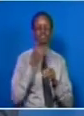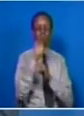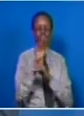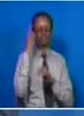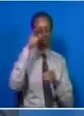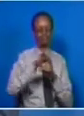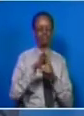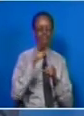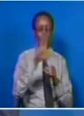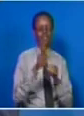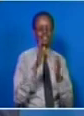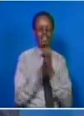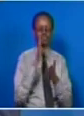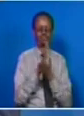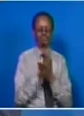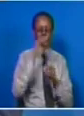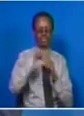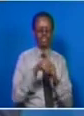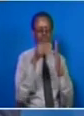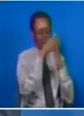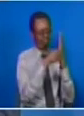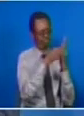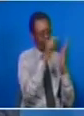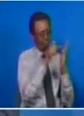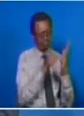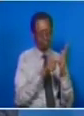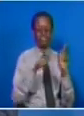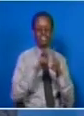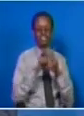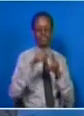implement each and every aspect of manifesto. And I have signed it as a commitment and promise to Kenyans. Thank you very much.